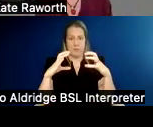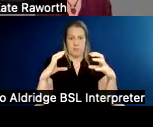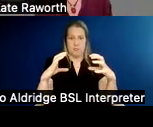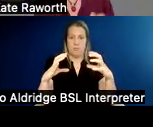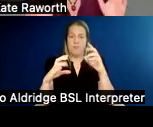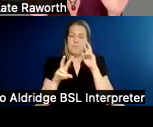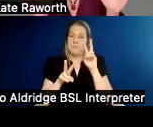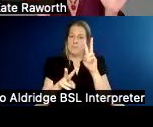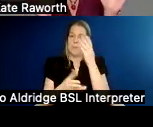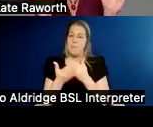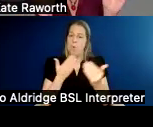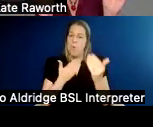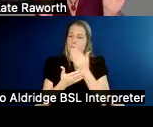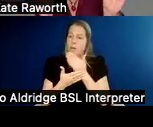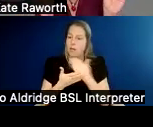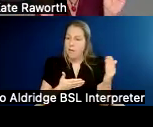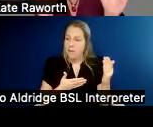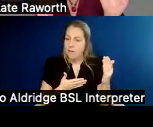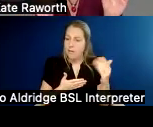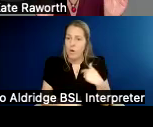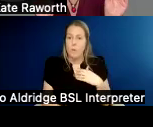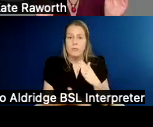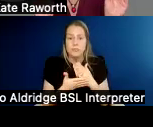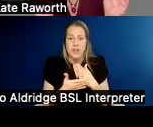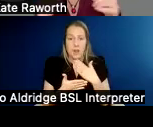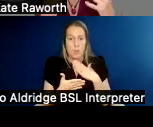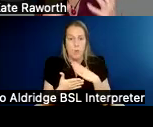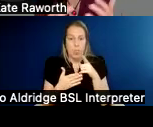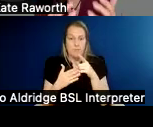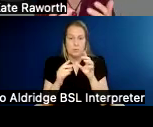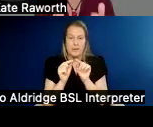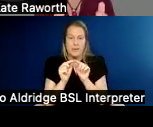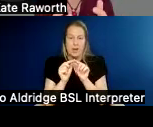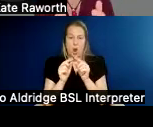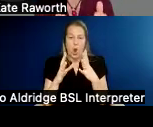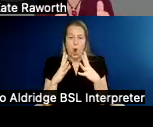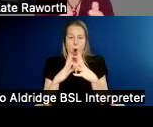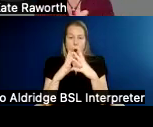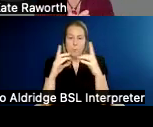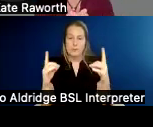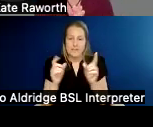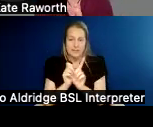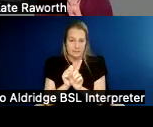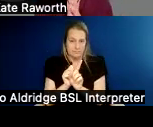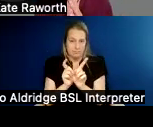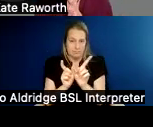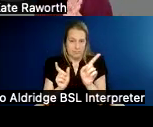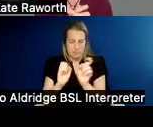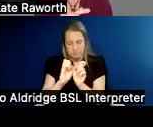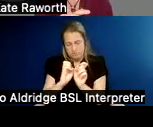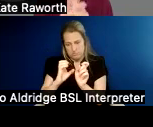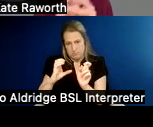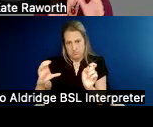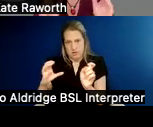foundation, so that we want them to move in opposite directions at the same time and eliminate all of the red from this picture. That's the